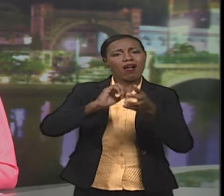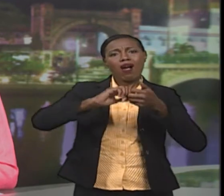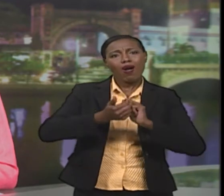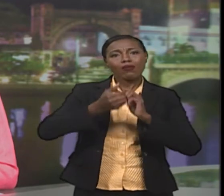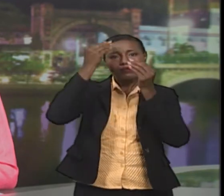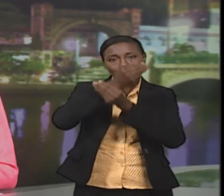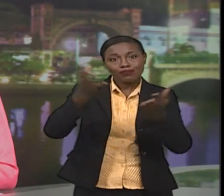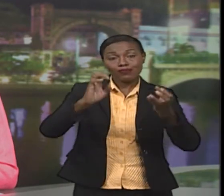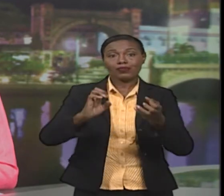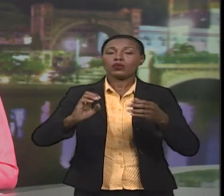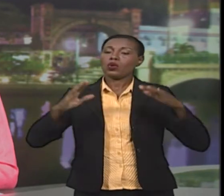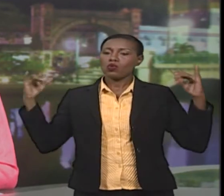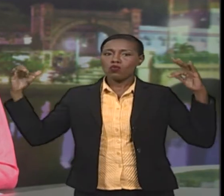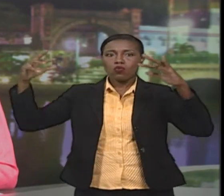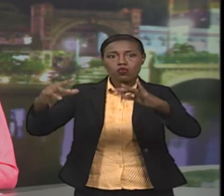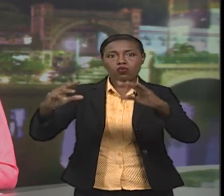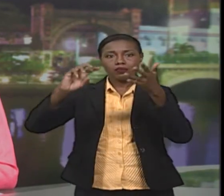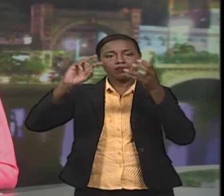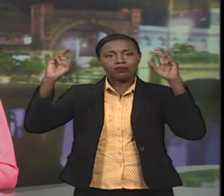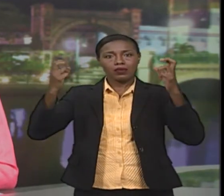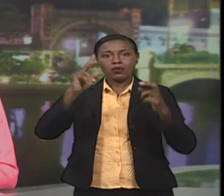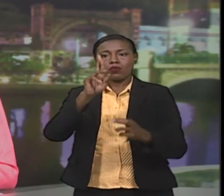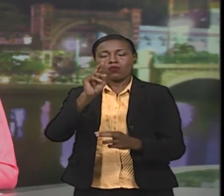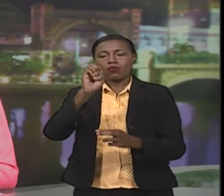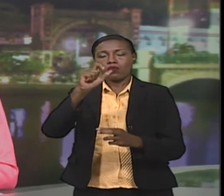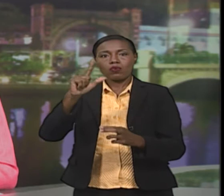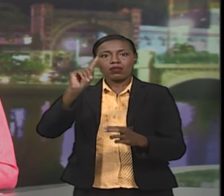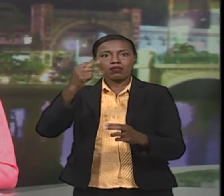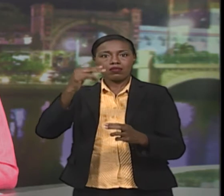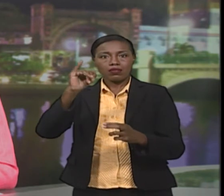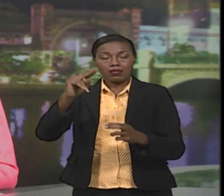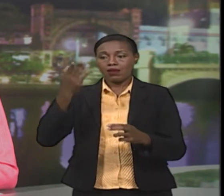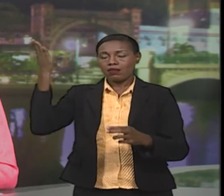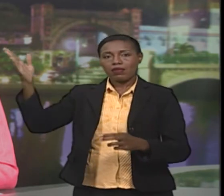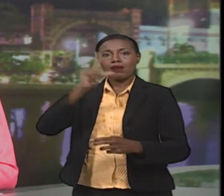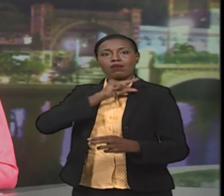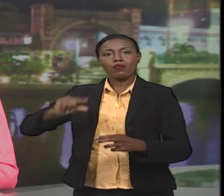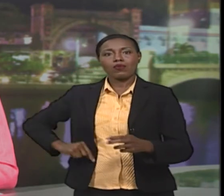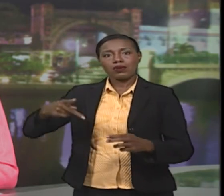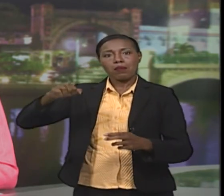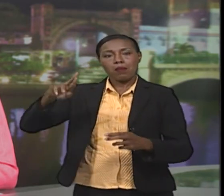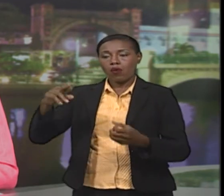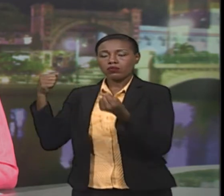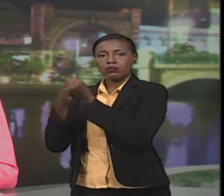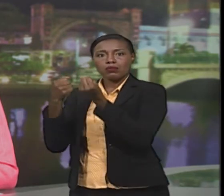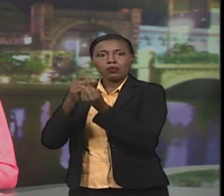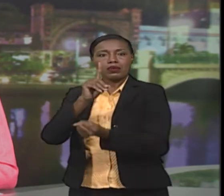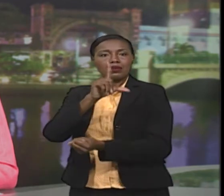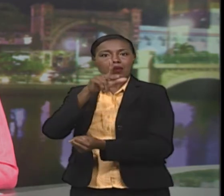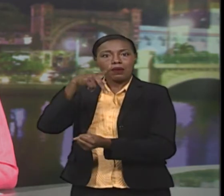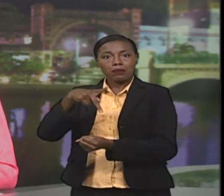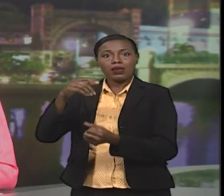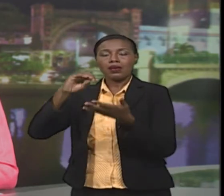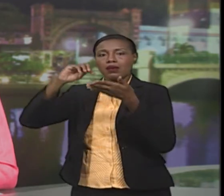youth rally titled Real Thing comes off in Queen's Park. The event is under the patronage of Democratic Labour Party candidate for the city,